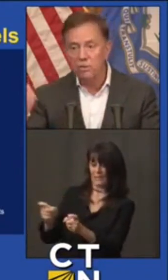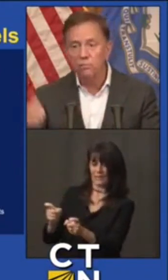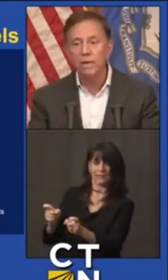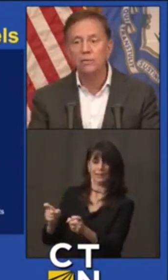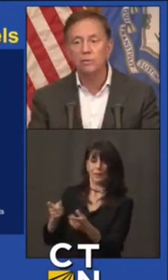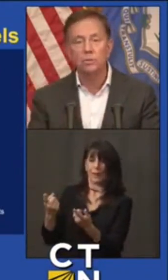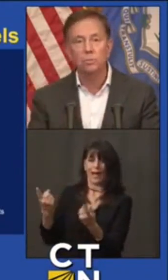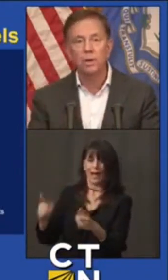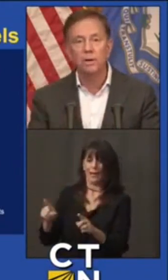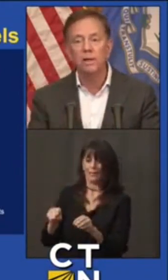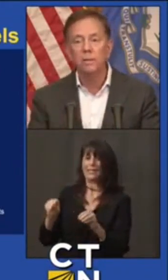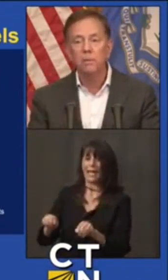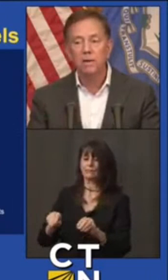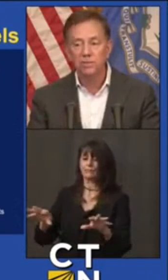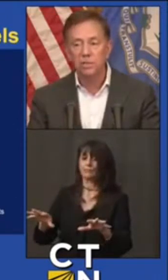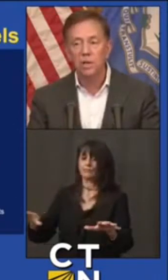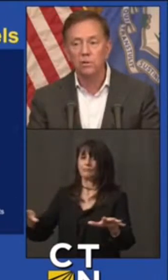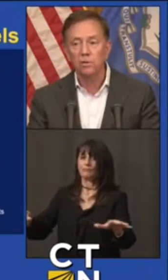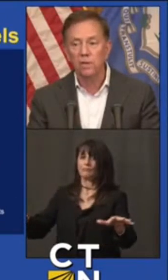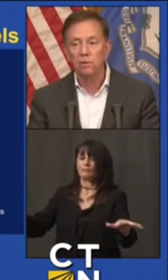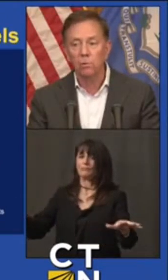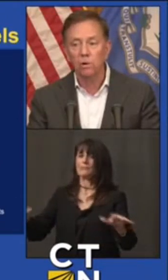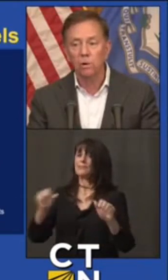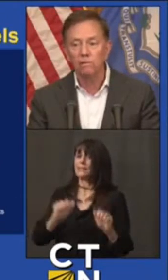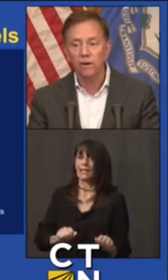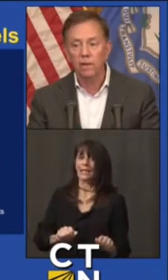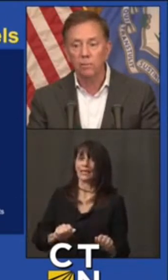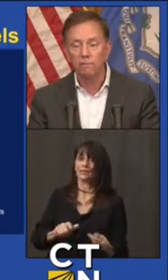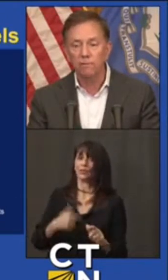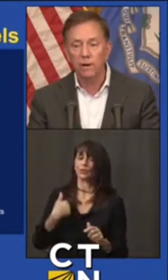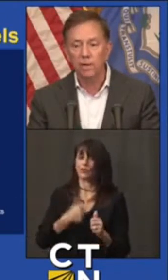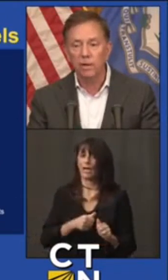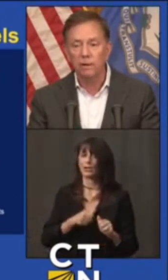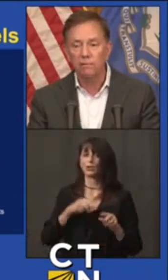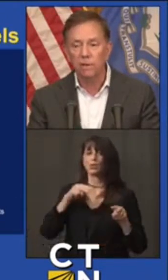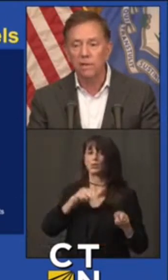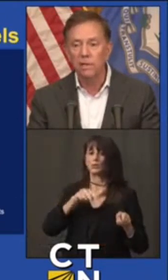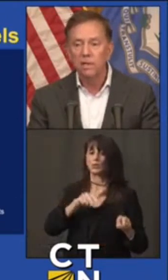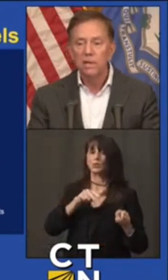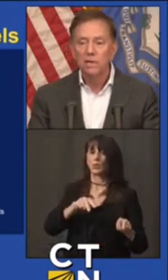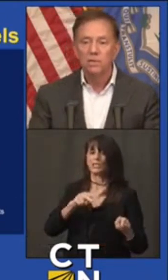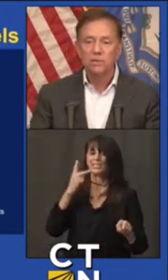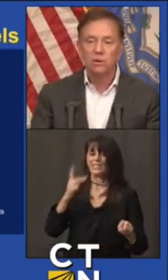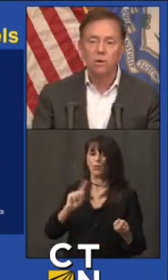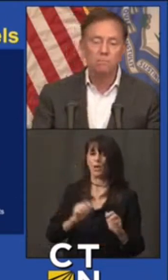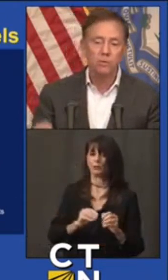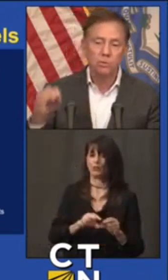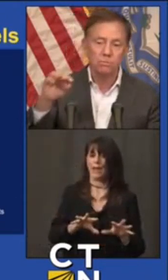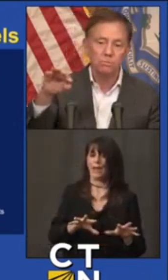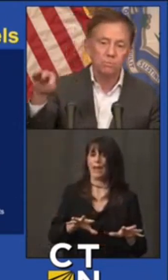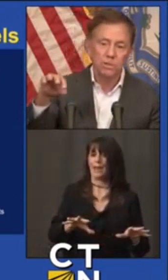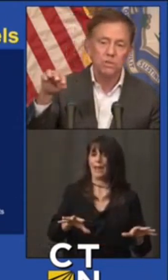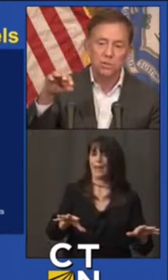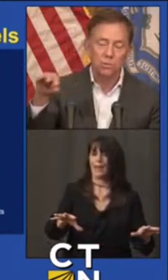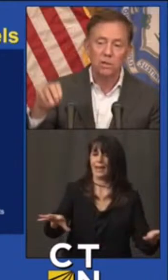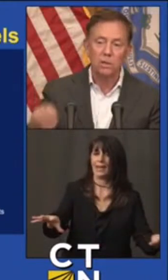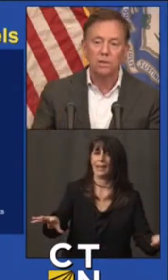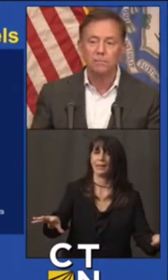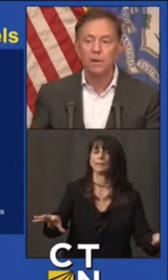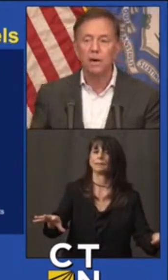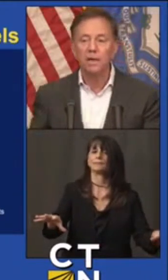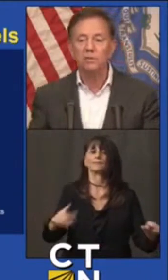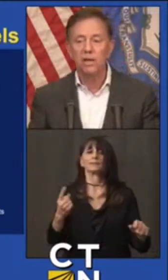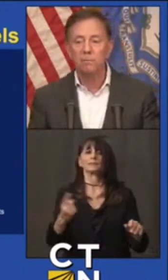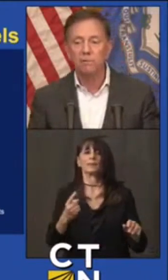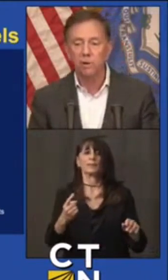some regional spread, another thing that we're following very carefully. So I'm sure this is a real